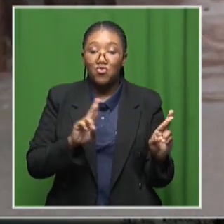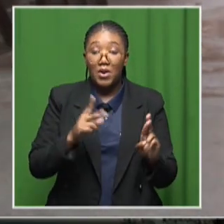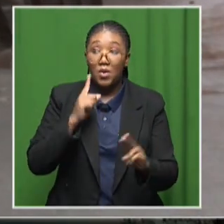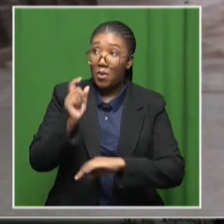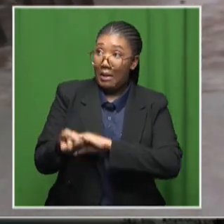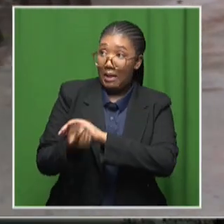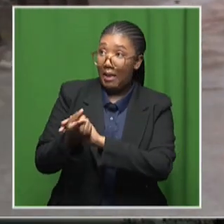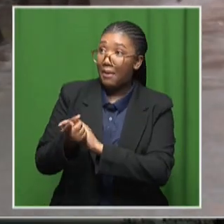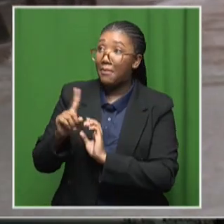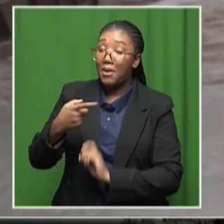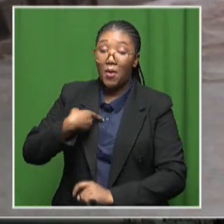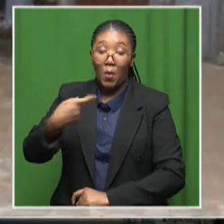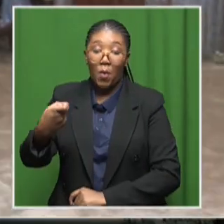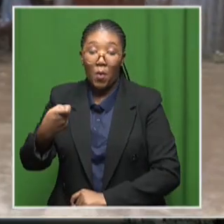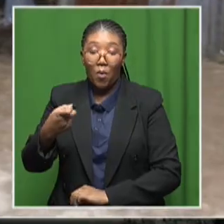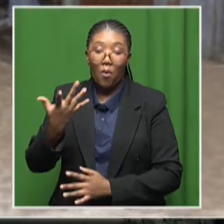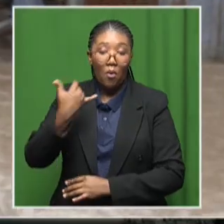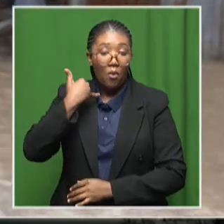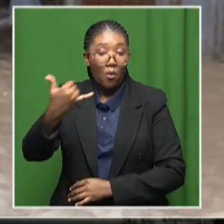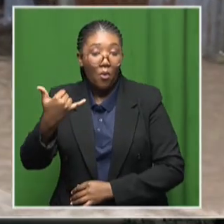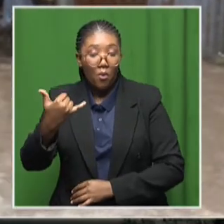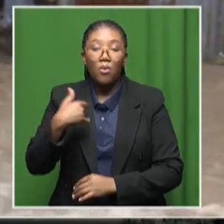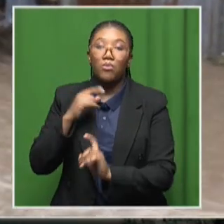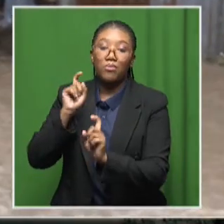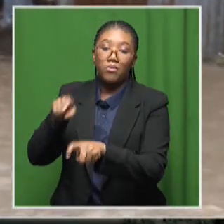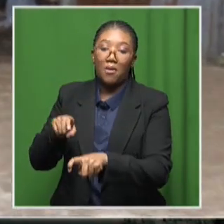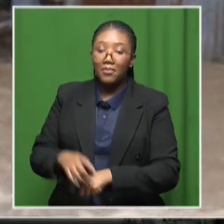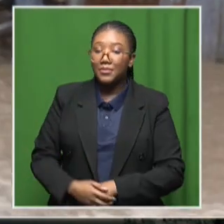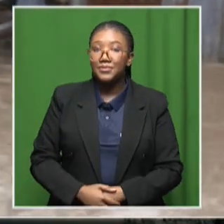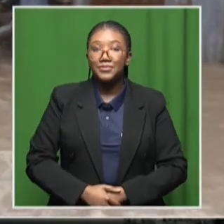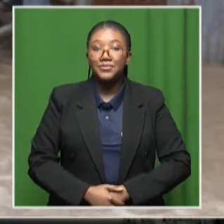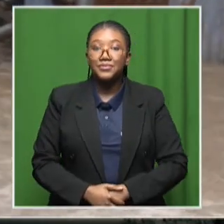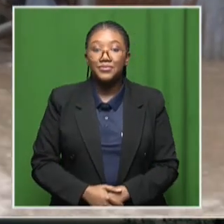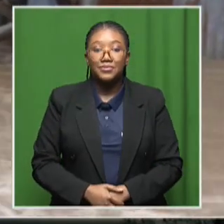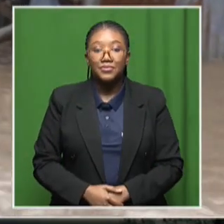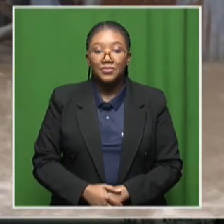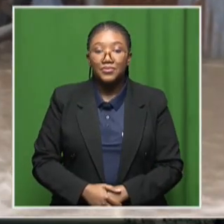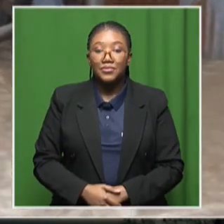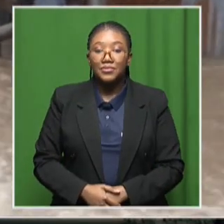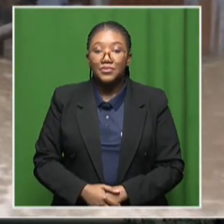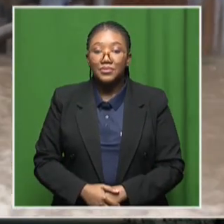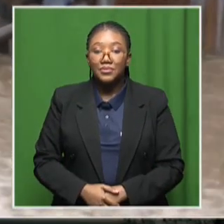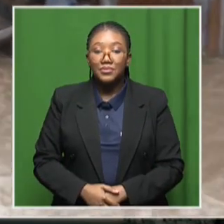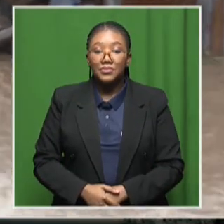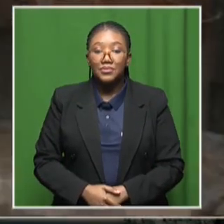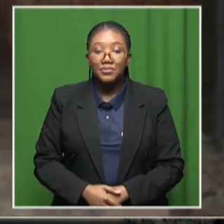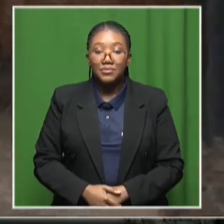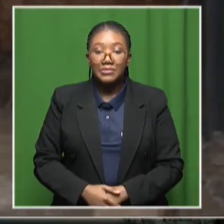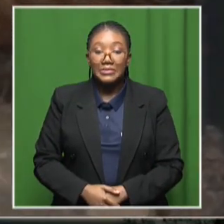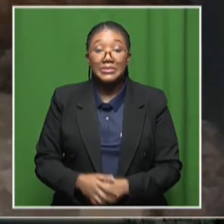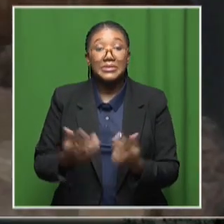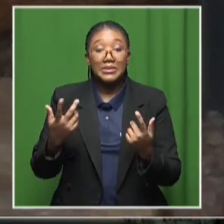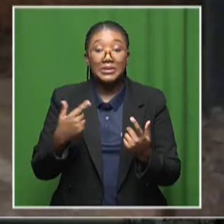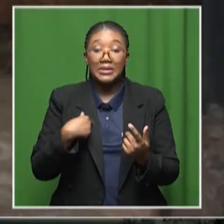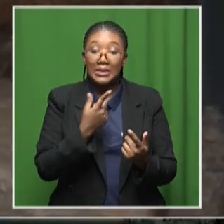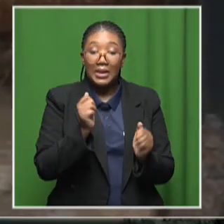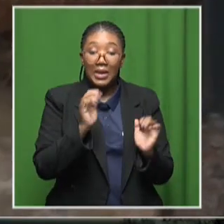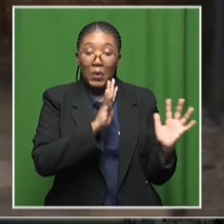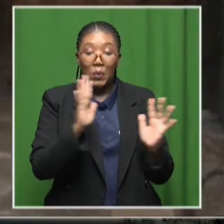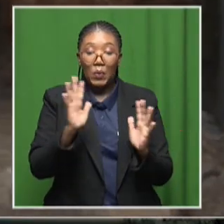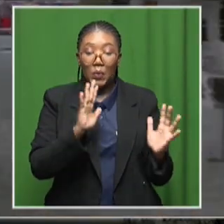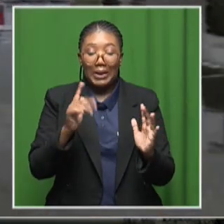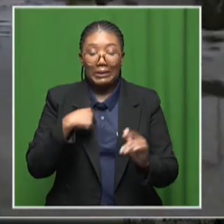to all the emergencies which might occur. All right. So, I mean, we've got forecasters that are predicting that there are going